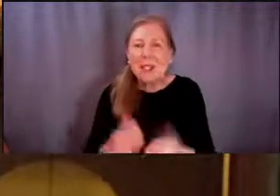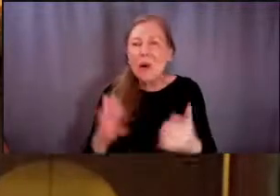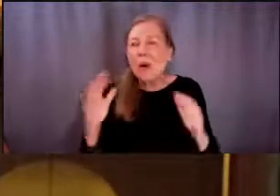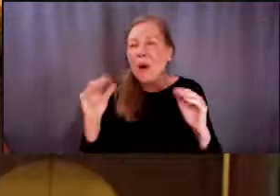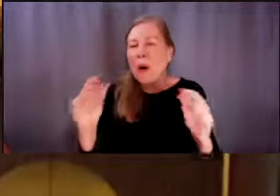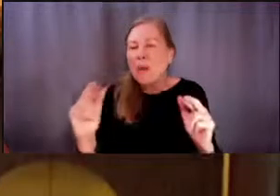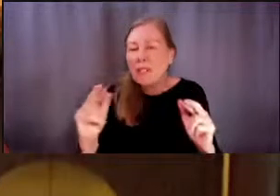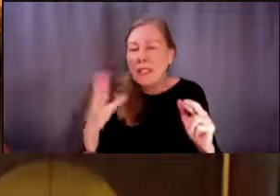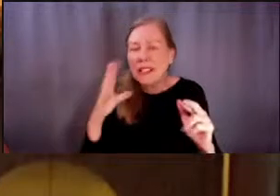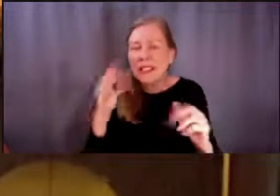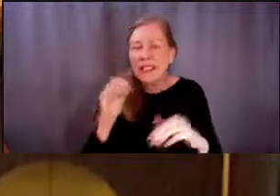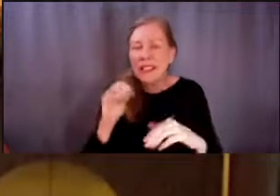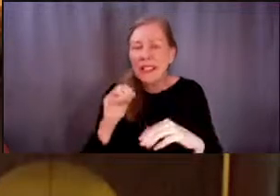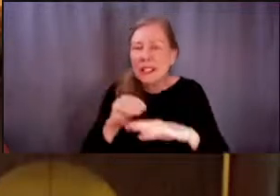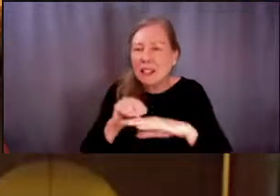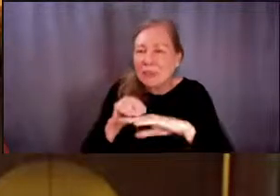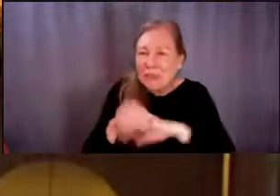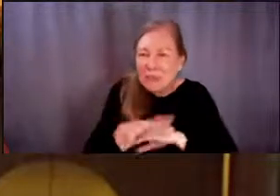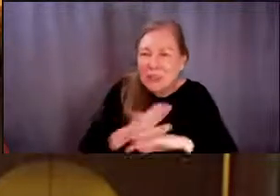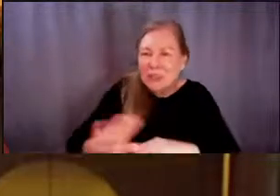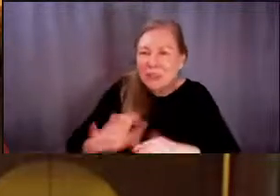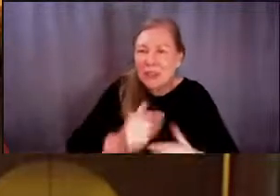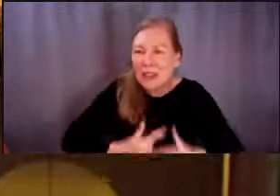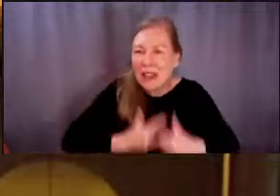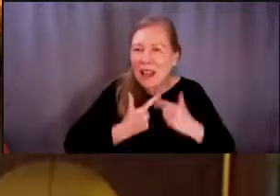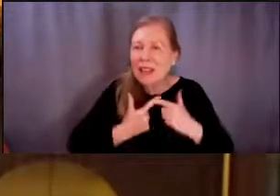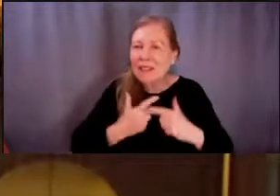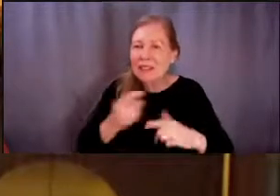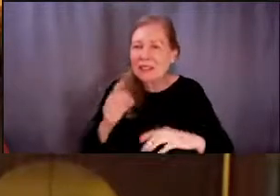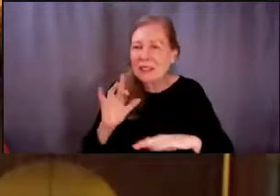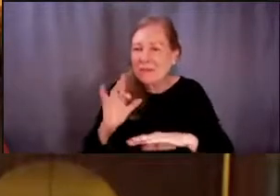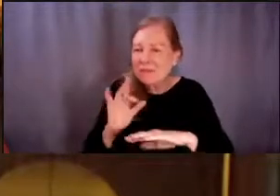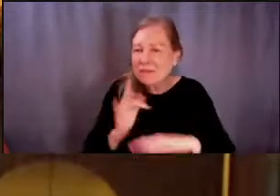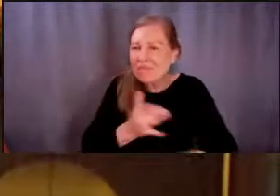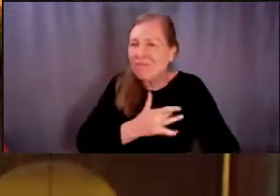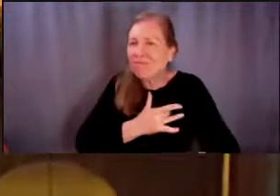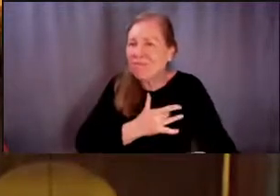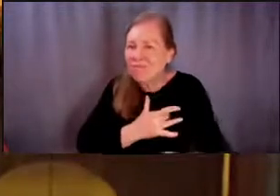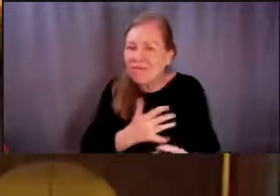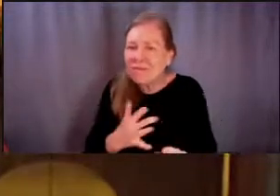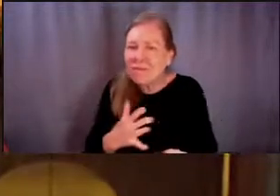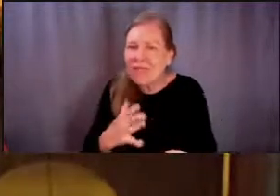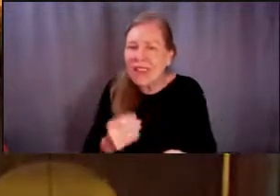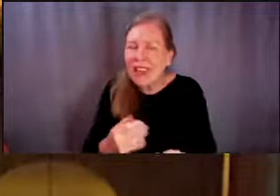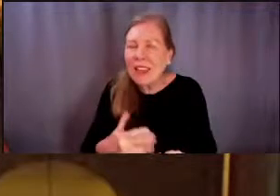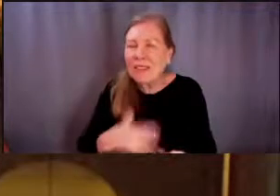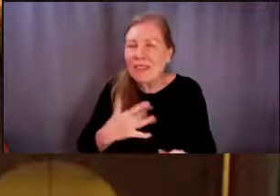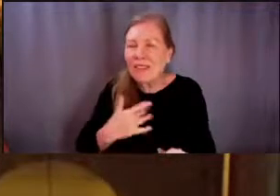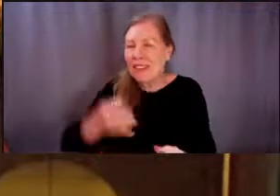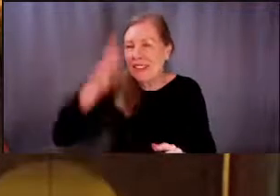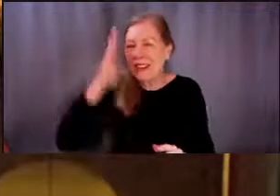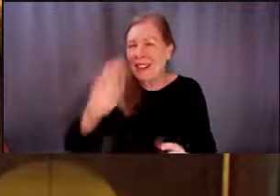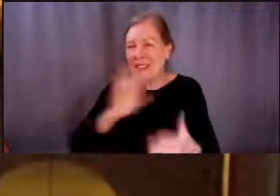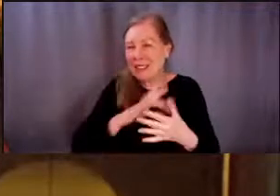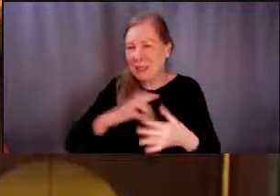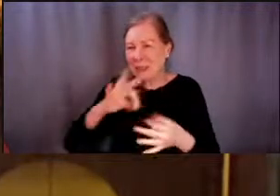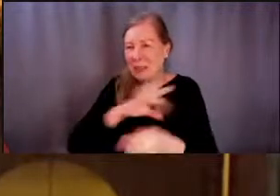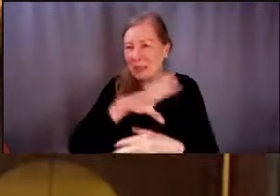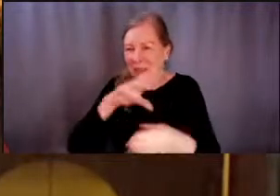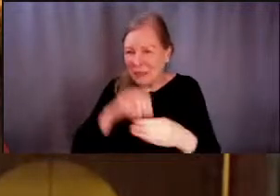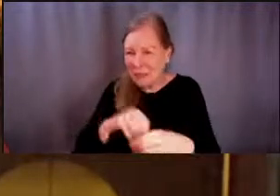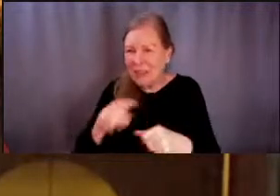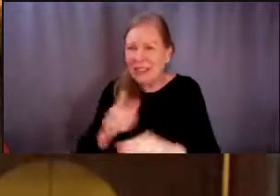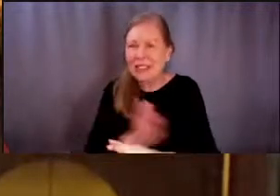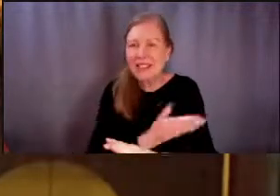to you guys, and that you would feel some of just God's spirit in the song, because that's really kind of how it felt like it ended